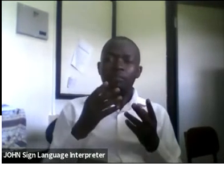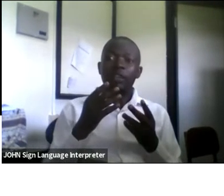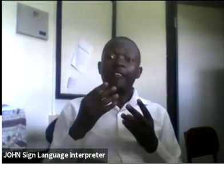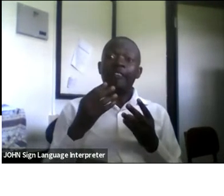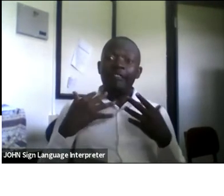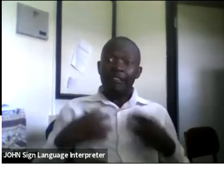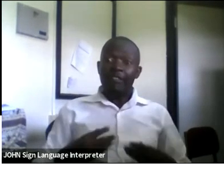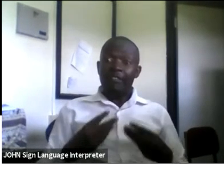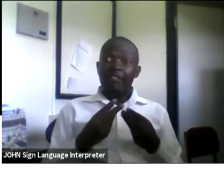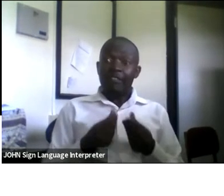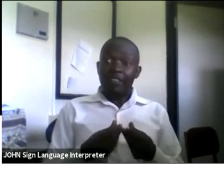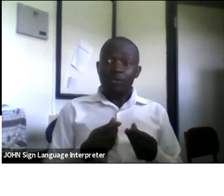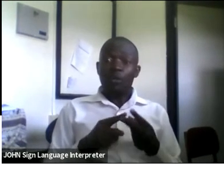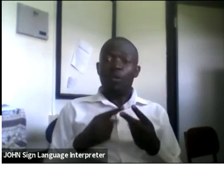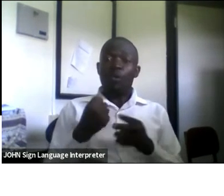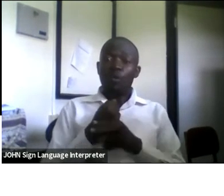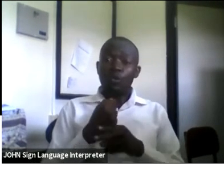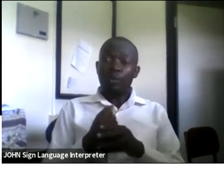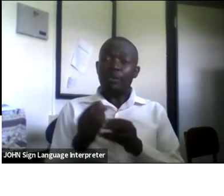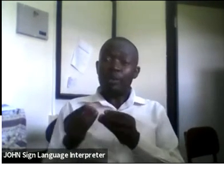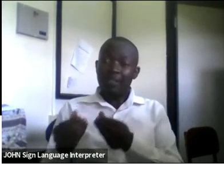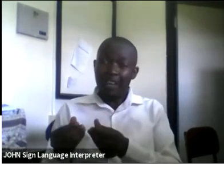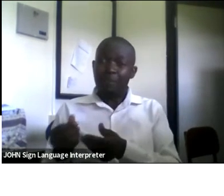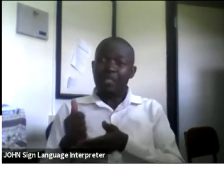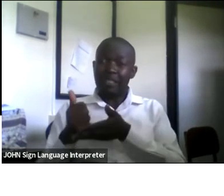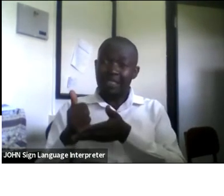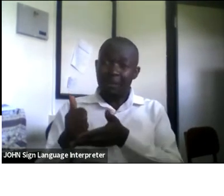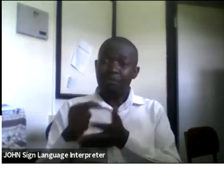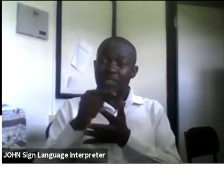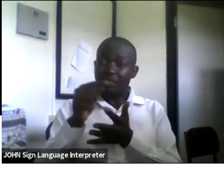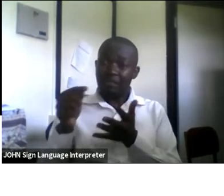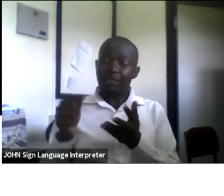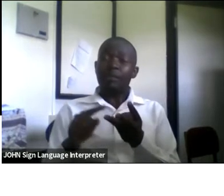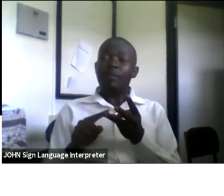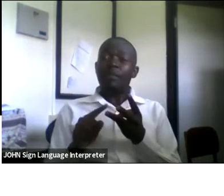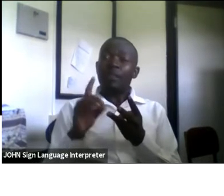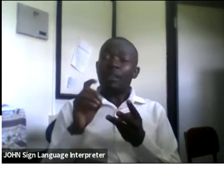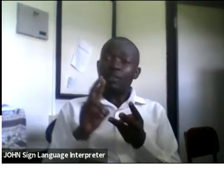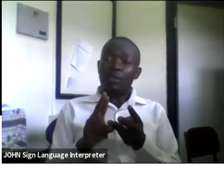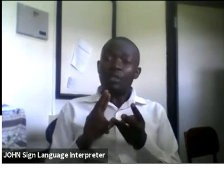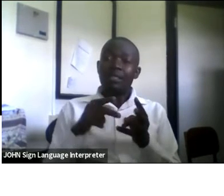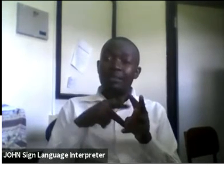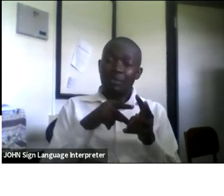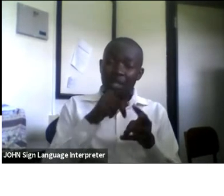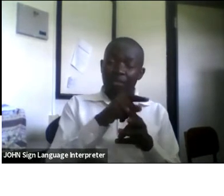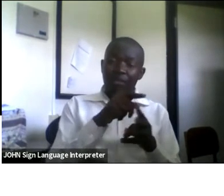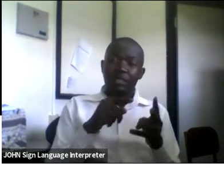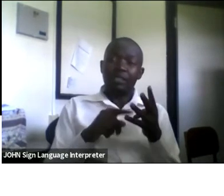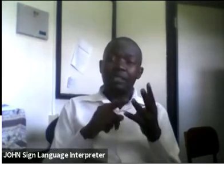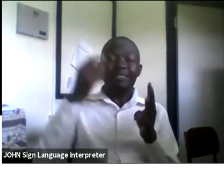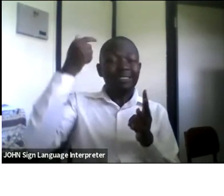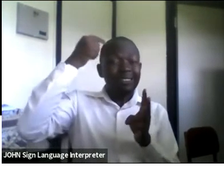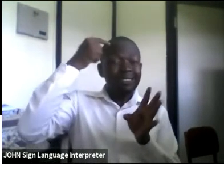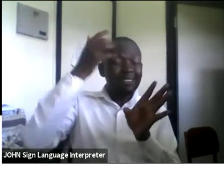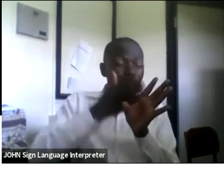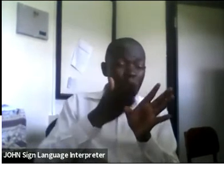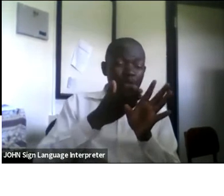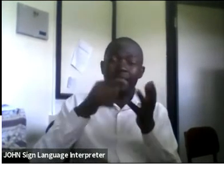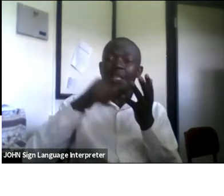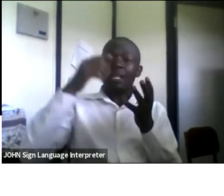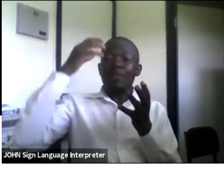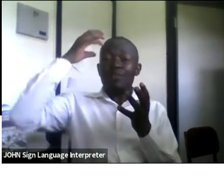occupational therapists, whether it is, doctors, pediatric doctors, neurologists, psychologists. There's a huge gap